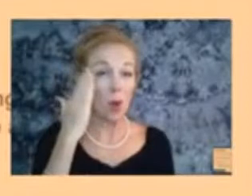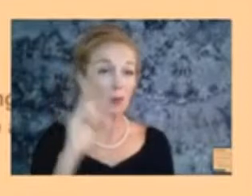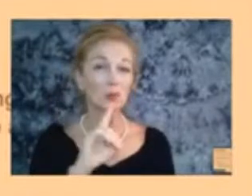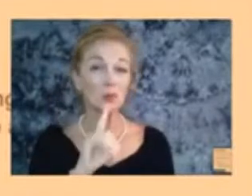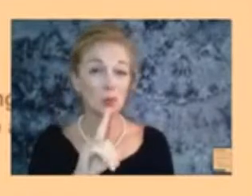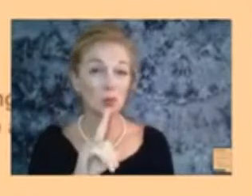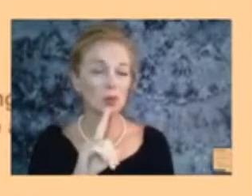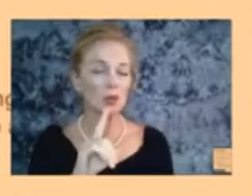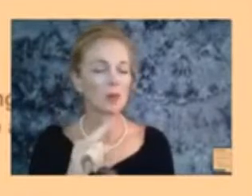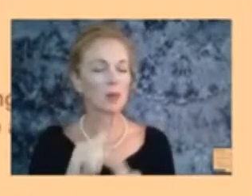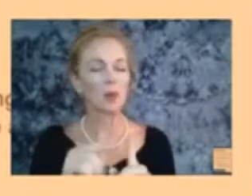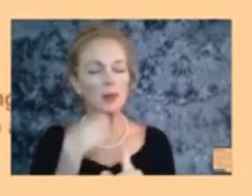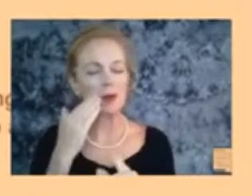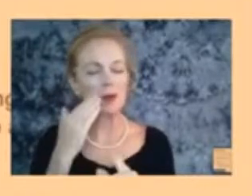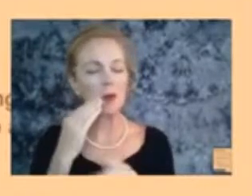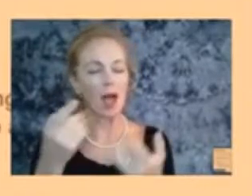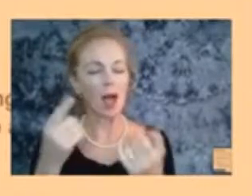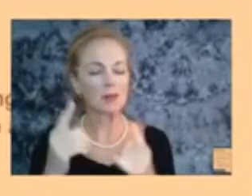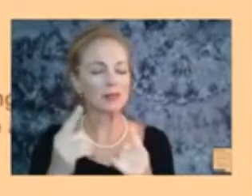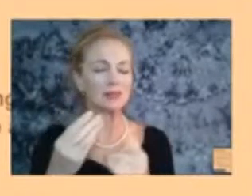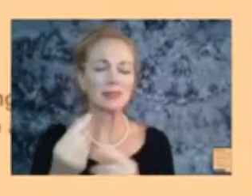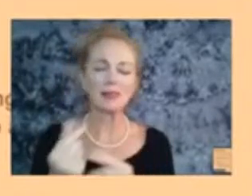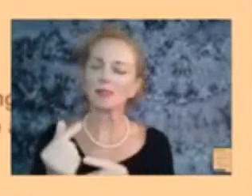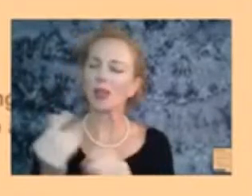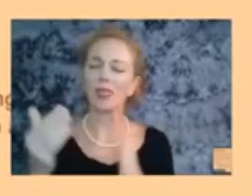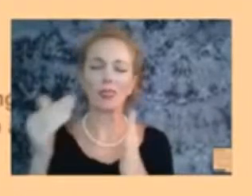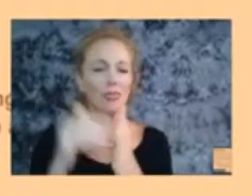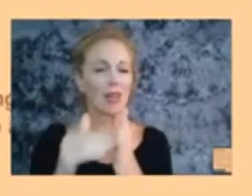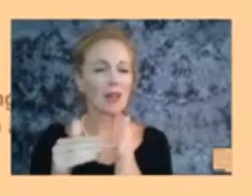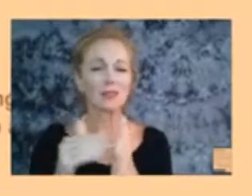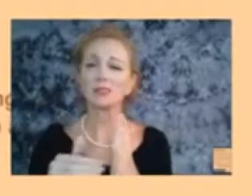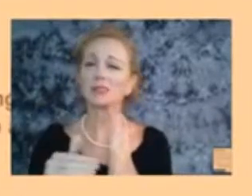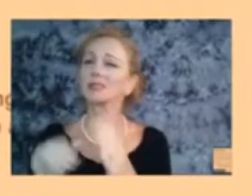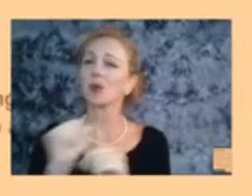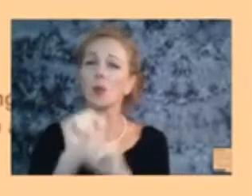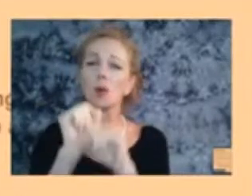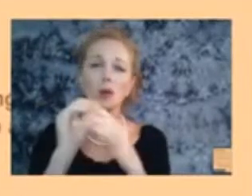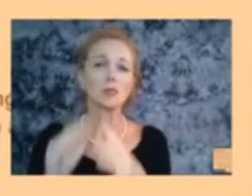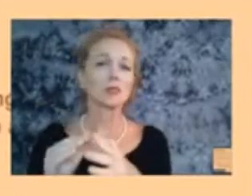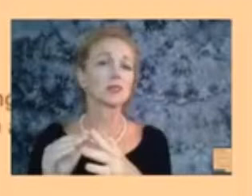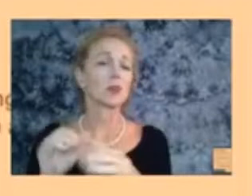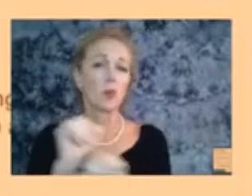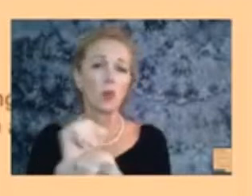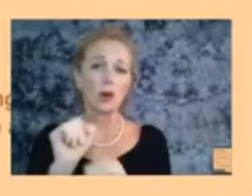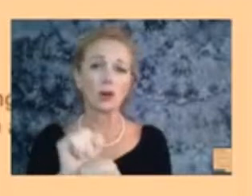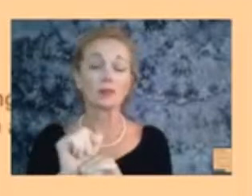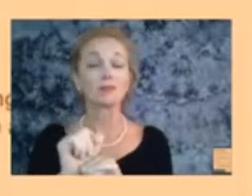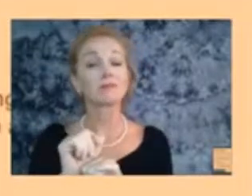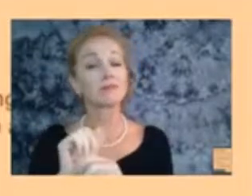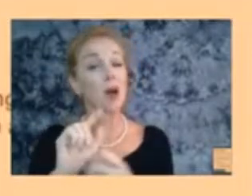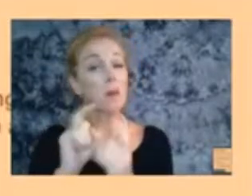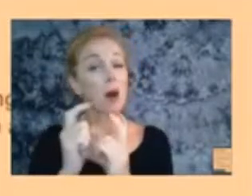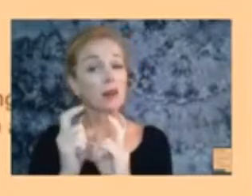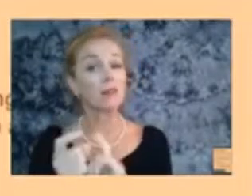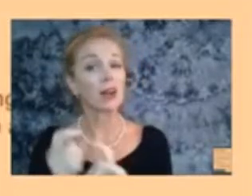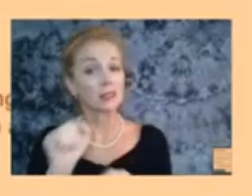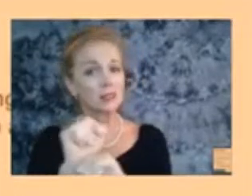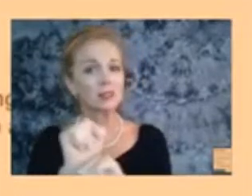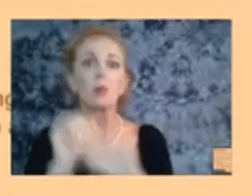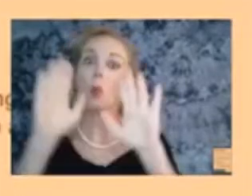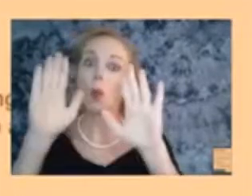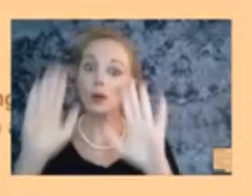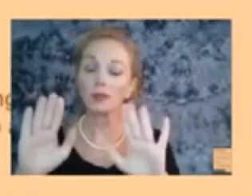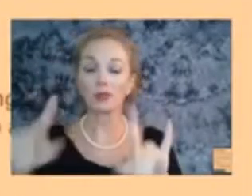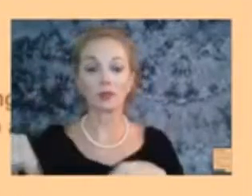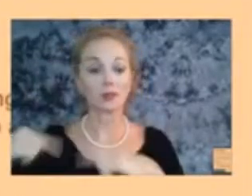putting several thousands of employees to work in alternative or modified duties. It's been absolutely fantastic. From the